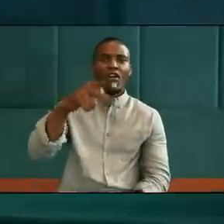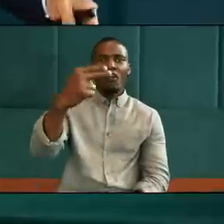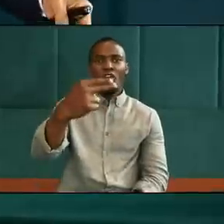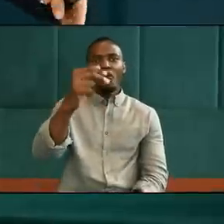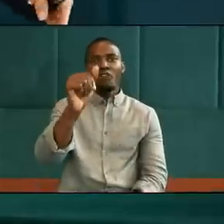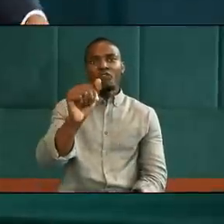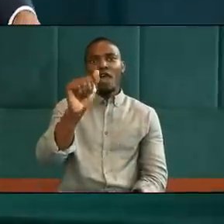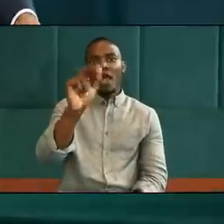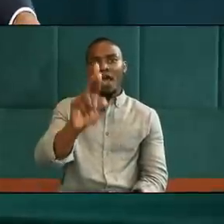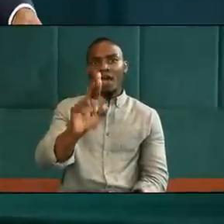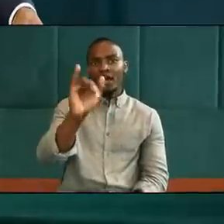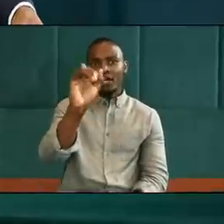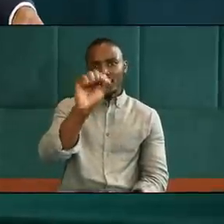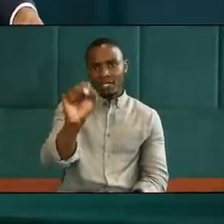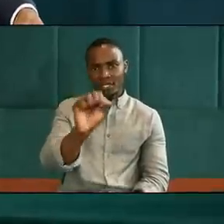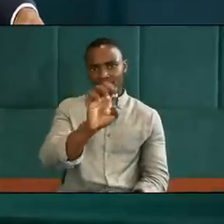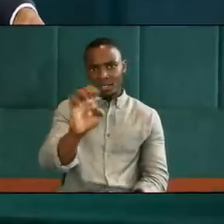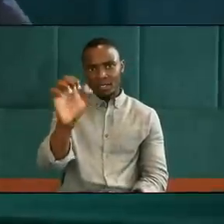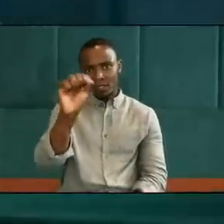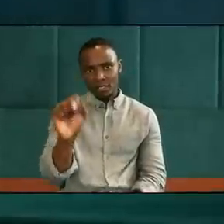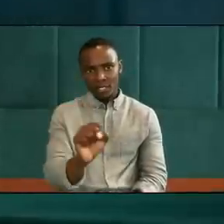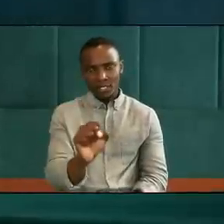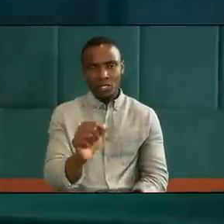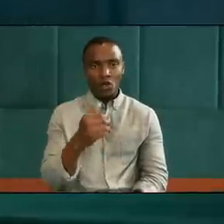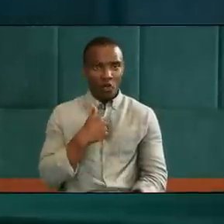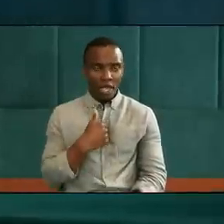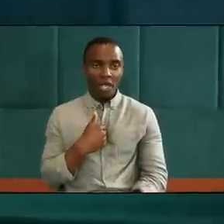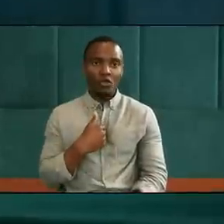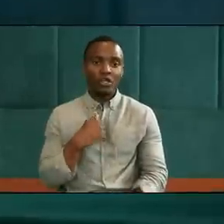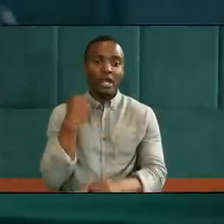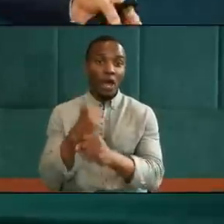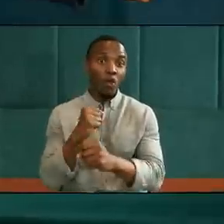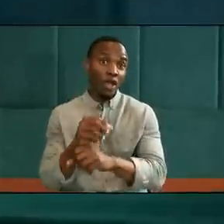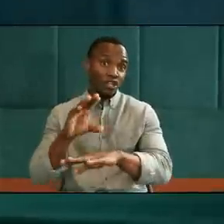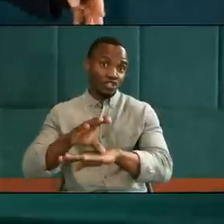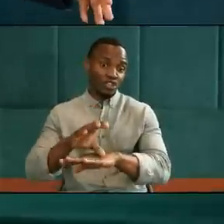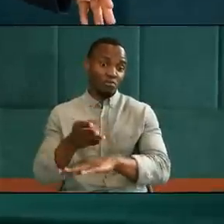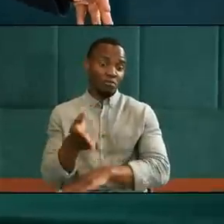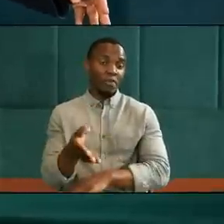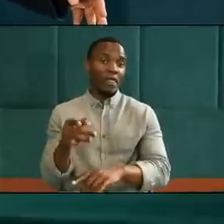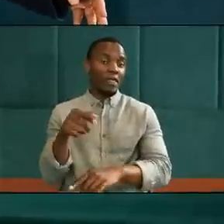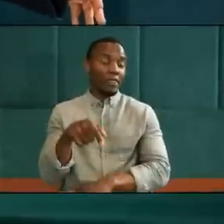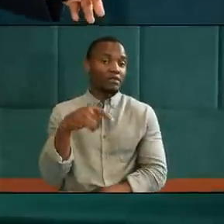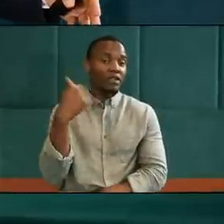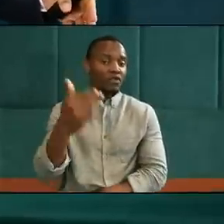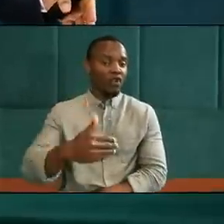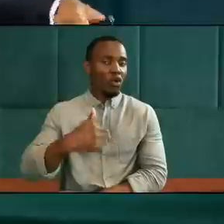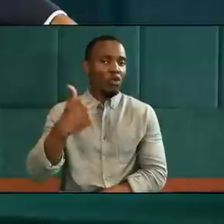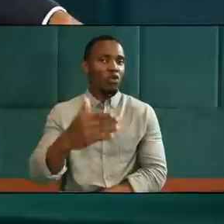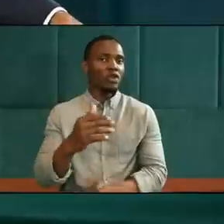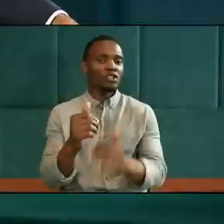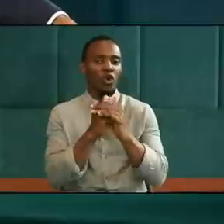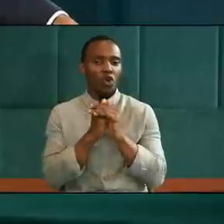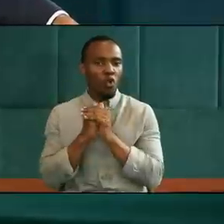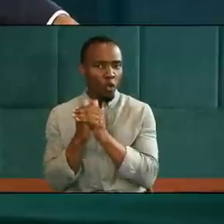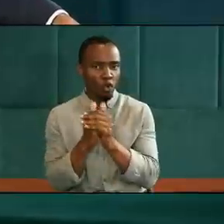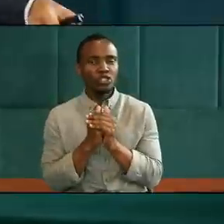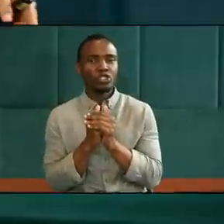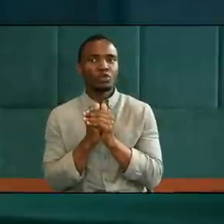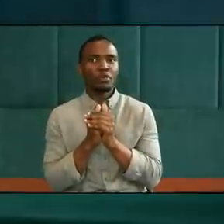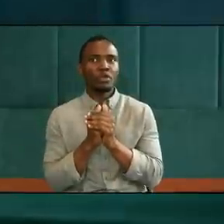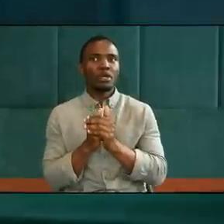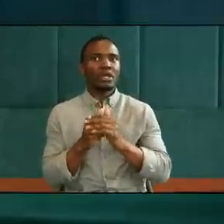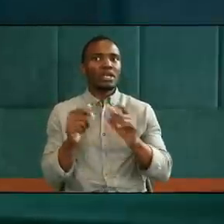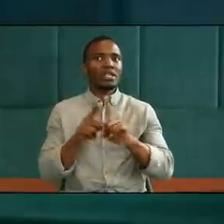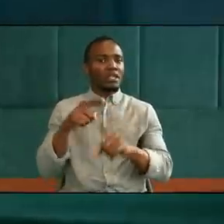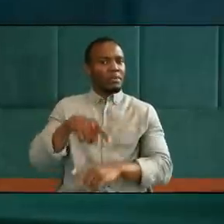was a functioning church. They worshiped every Sabbath, and